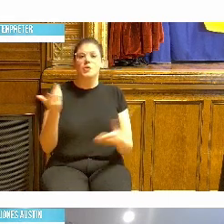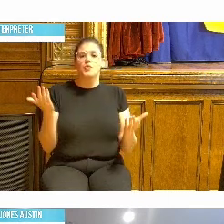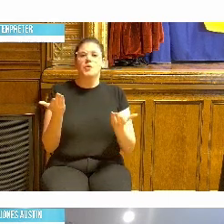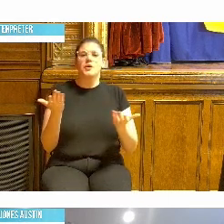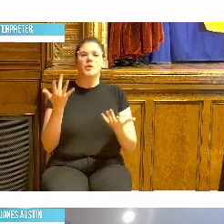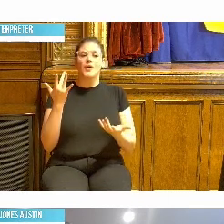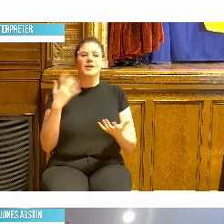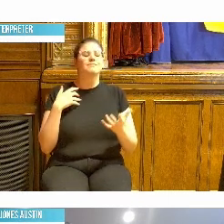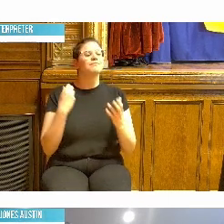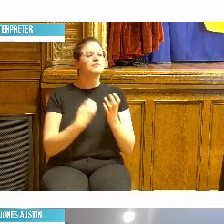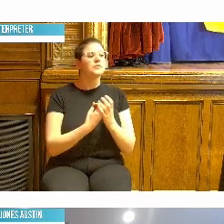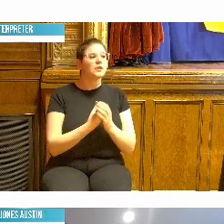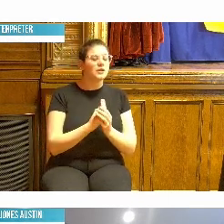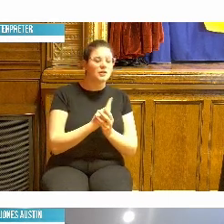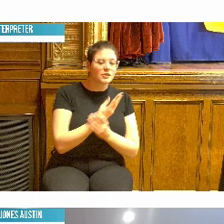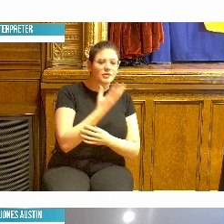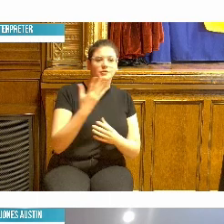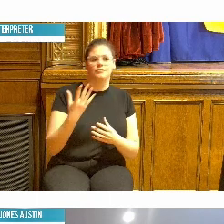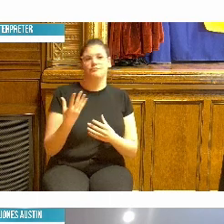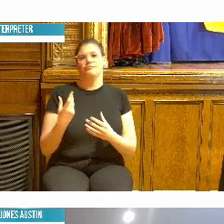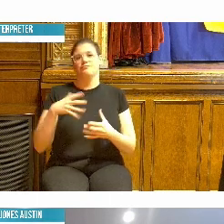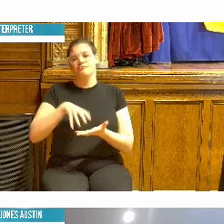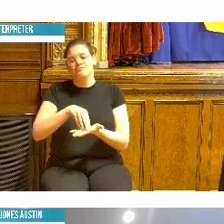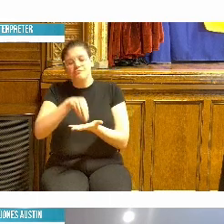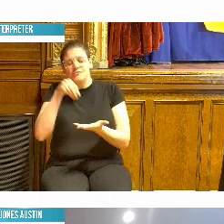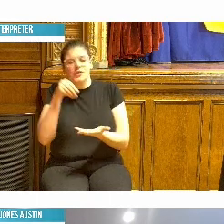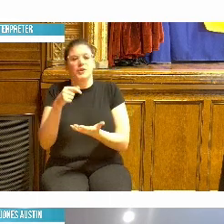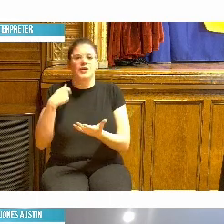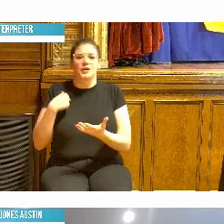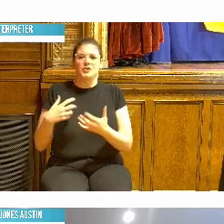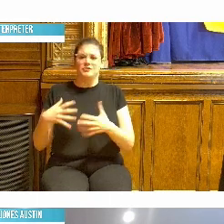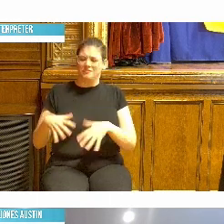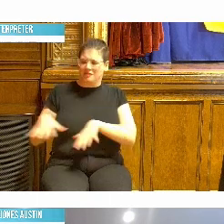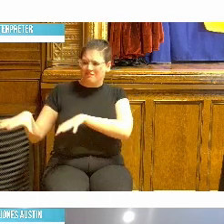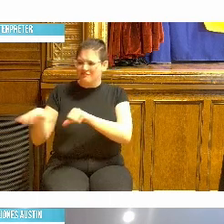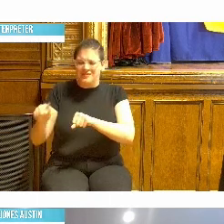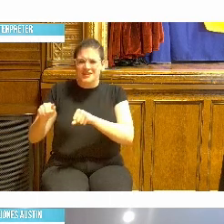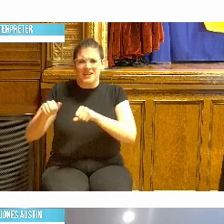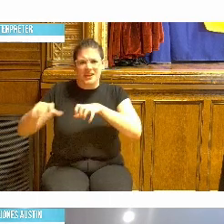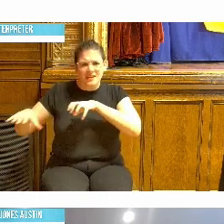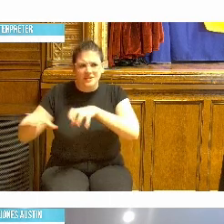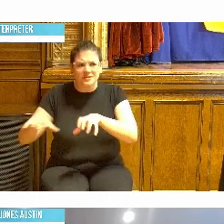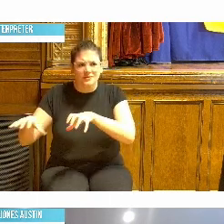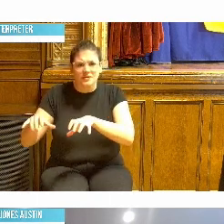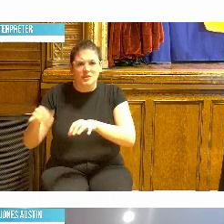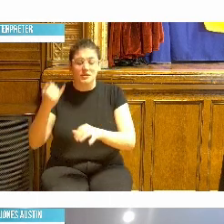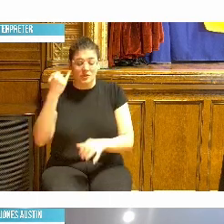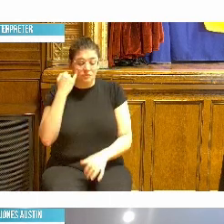some action. This is our opportunity, so we want to avoid disruptions. And if emotions